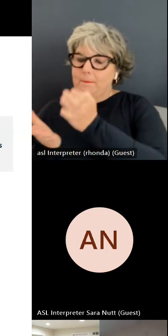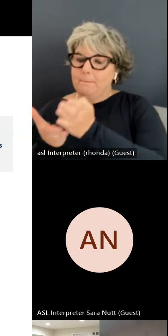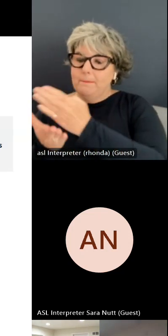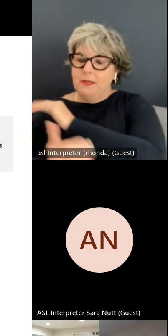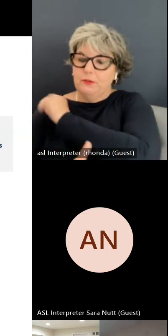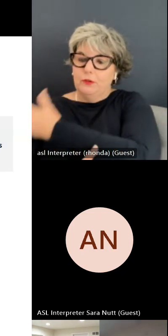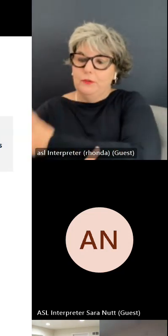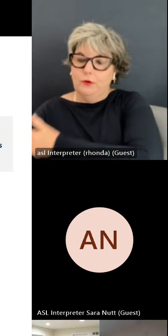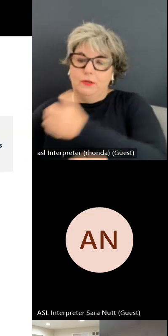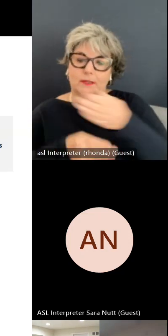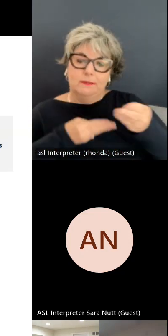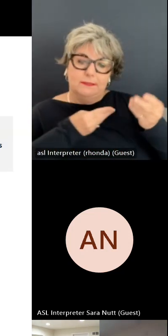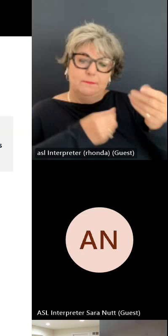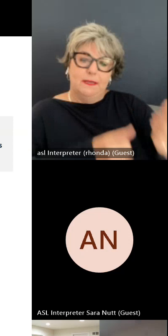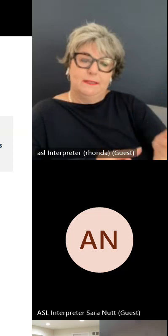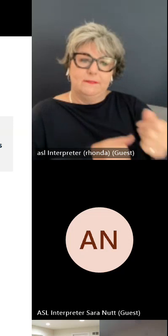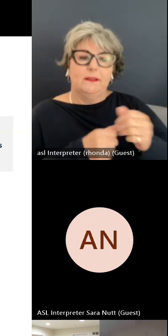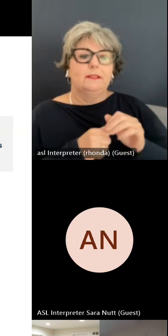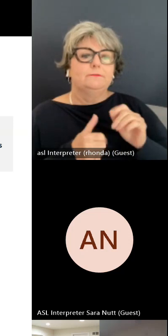authority specified in a law,